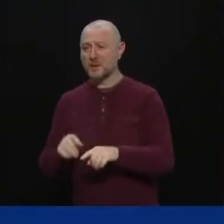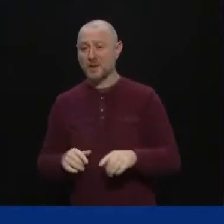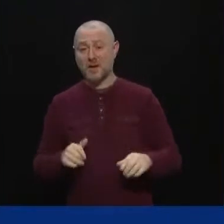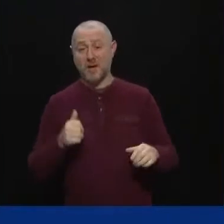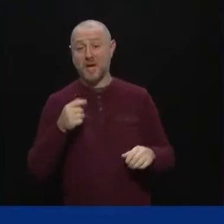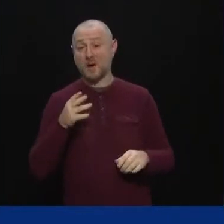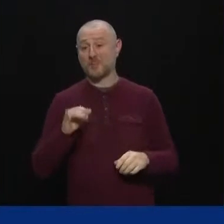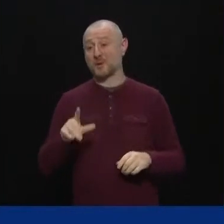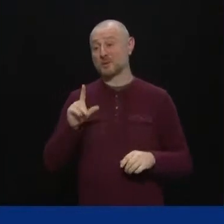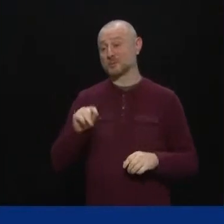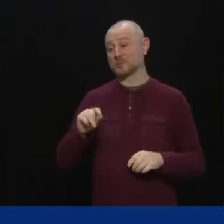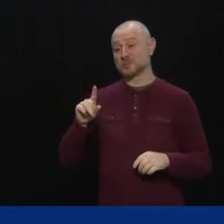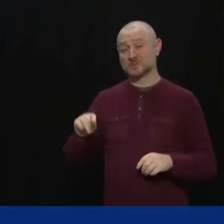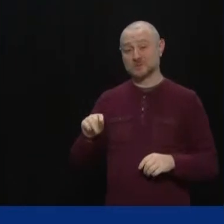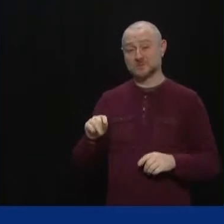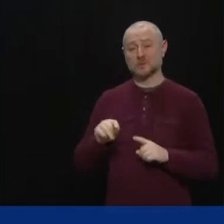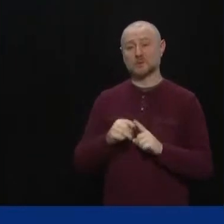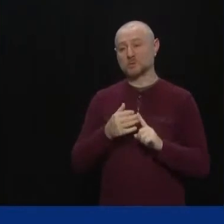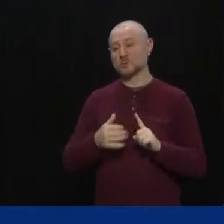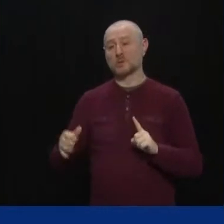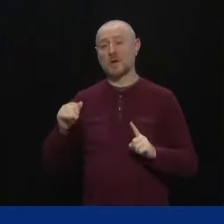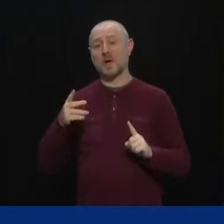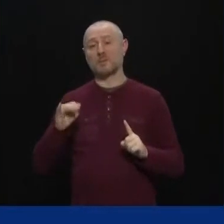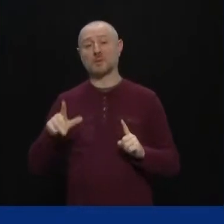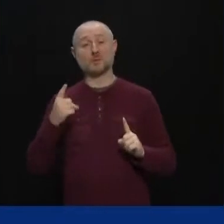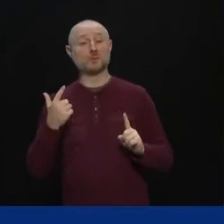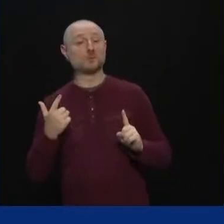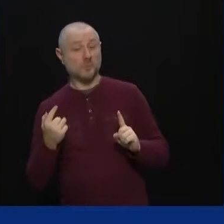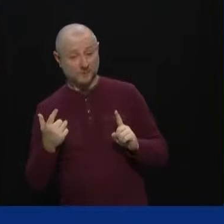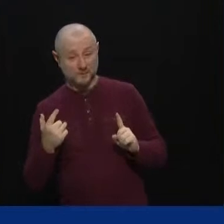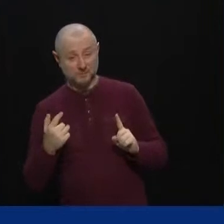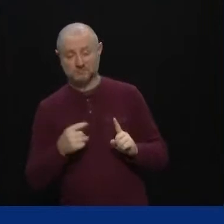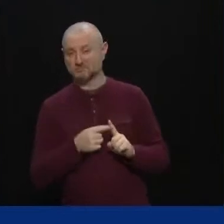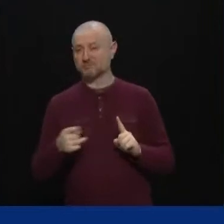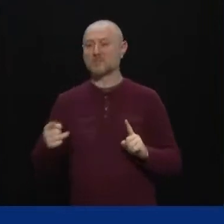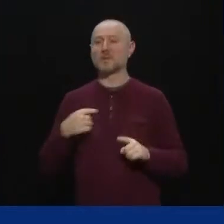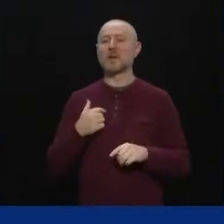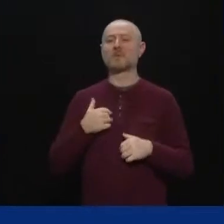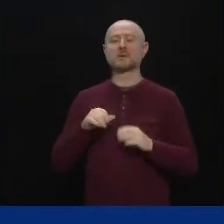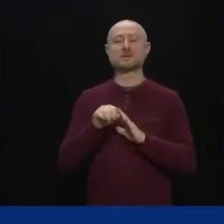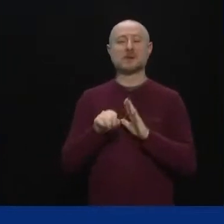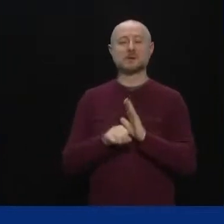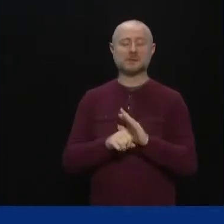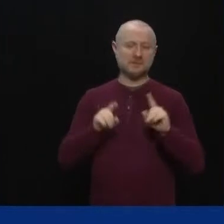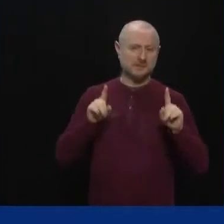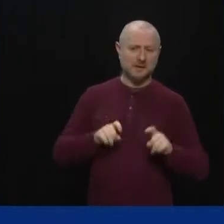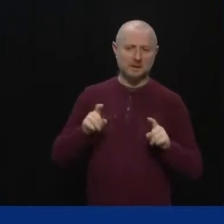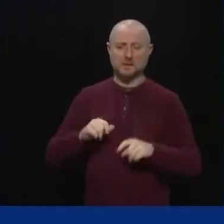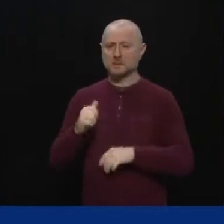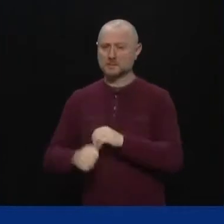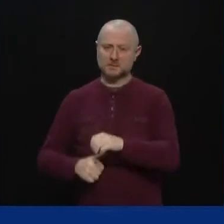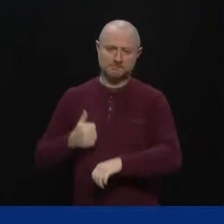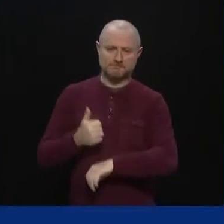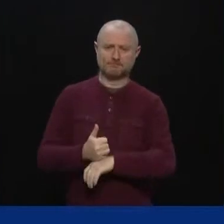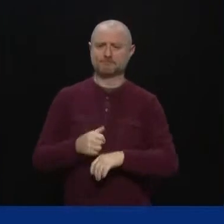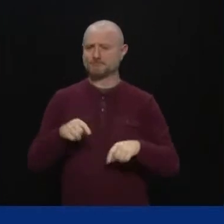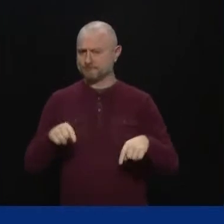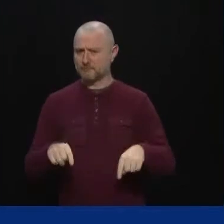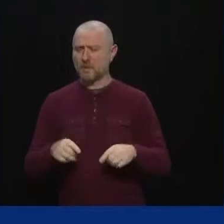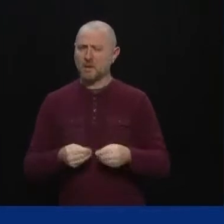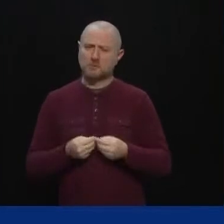to April 2021, we hosted a state testing site that administered more than